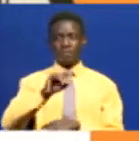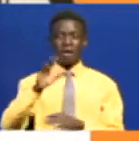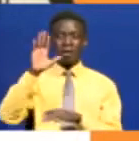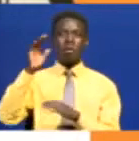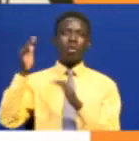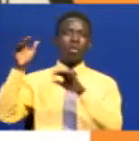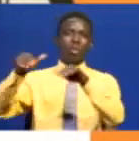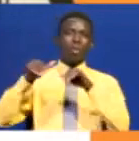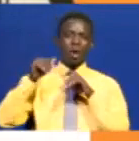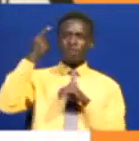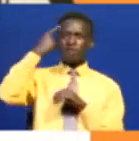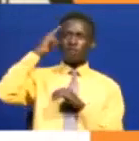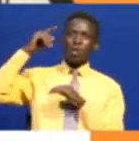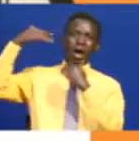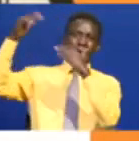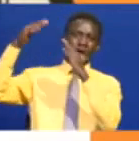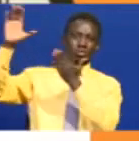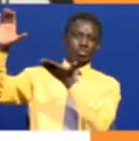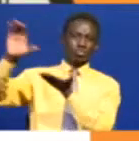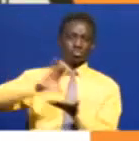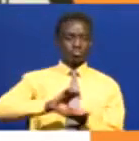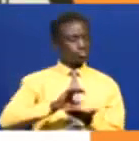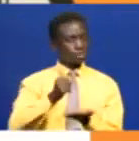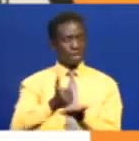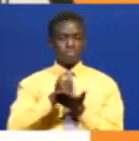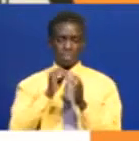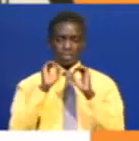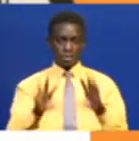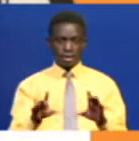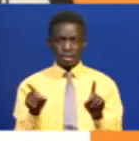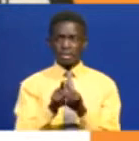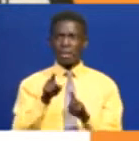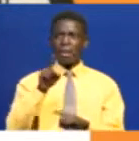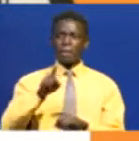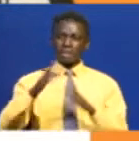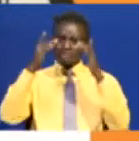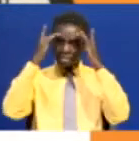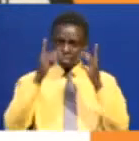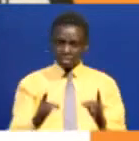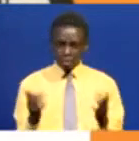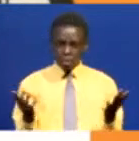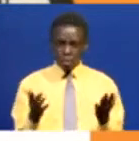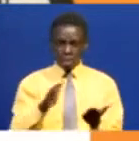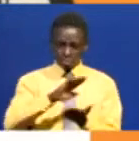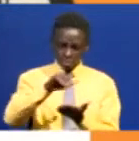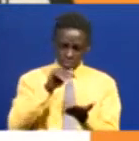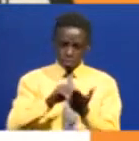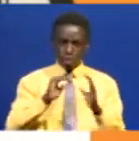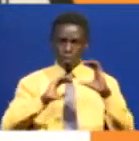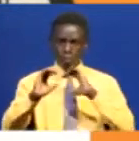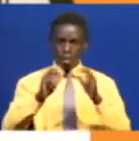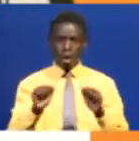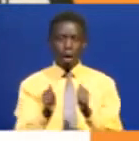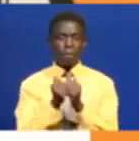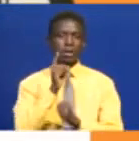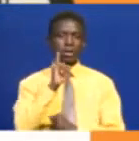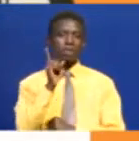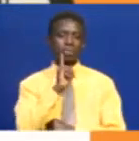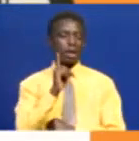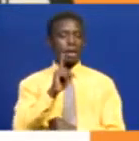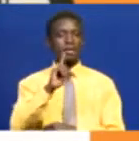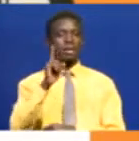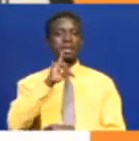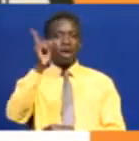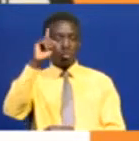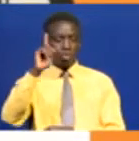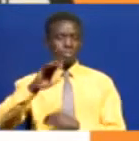us. Decision-making and financing have to be at the center of the conversations happening in Nairobi next week. And in that,